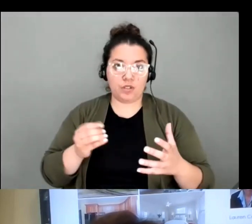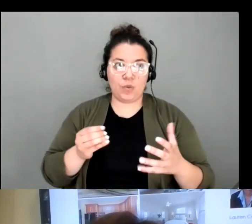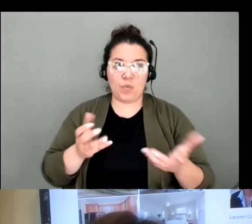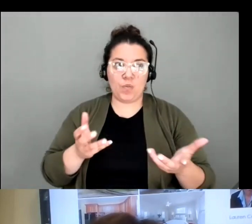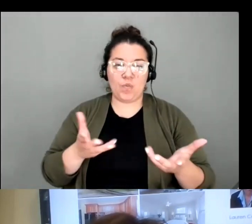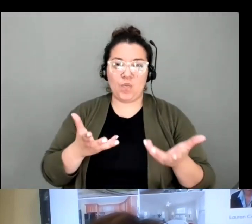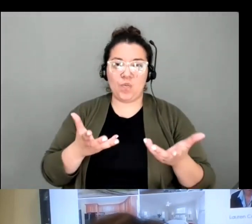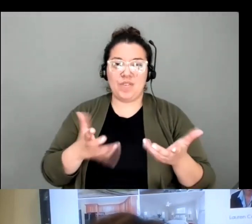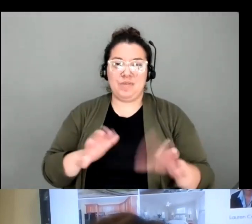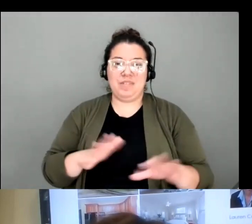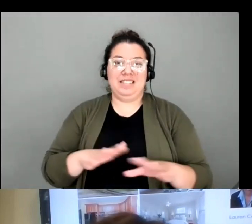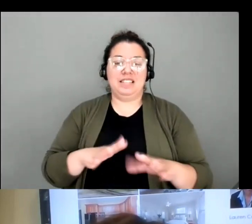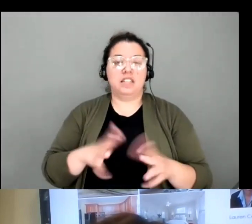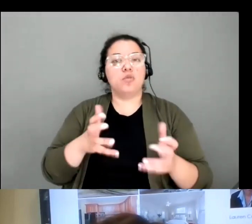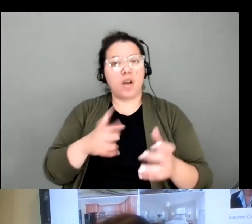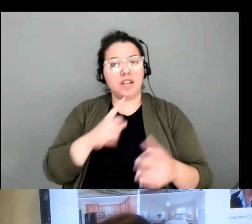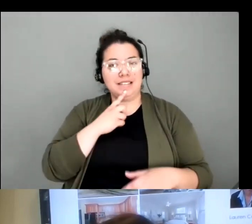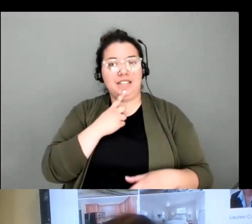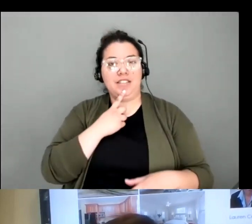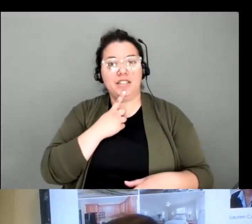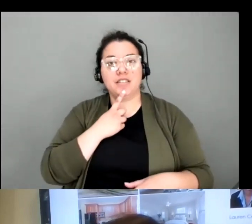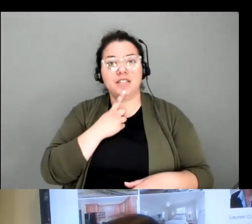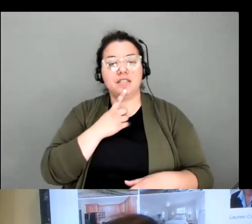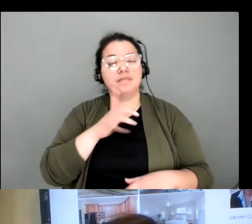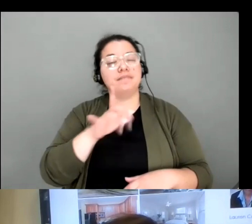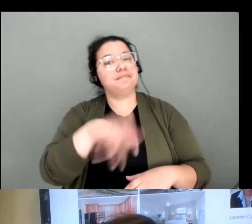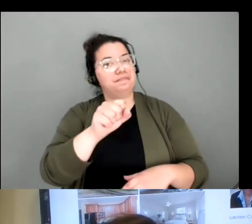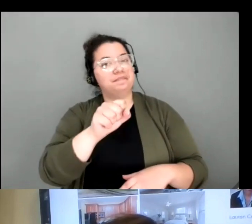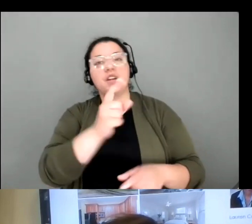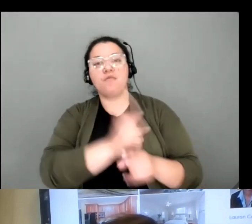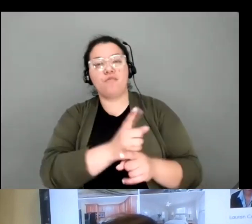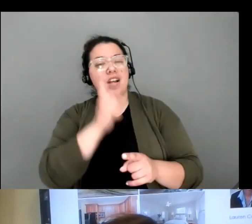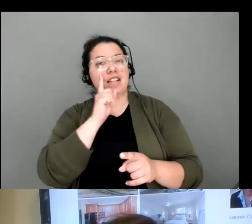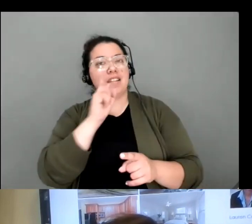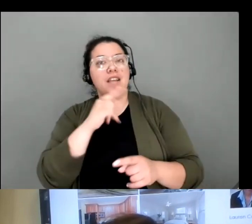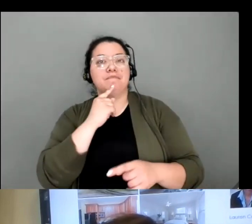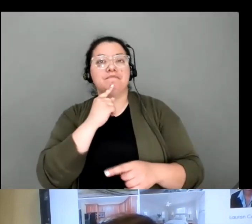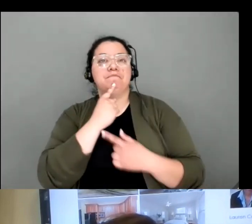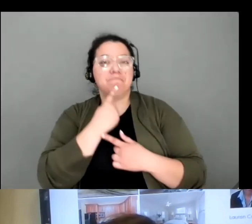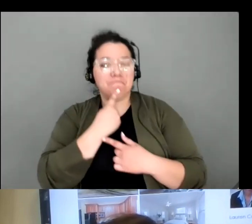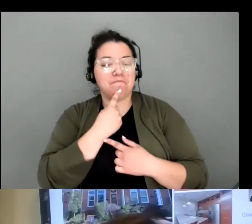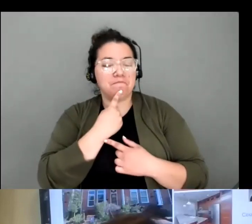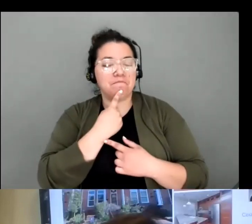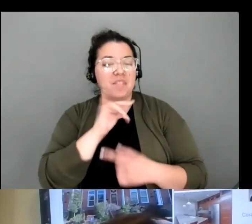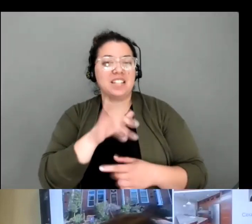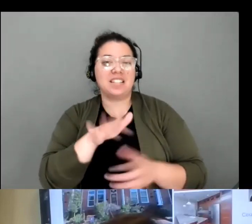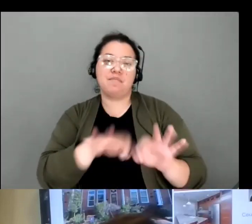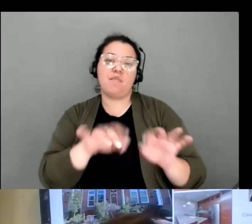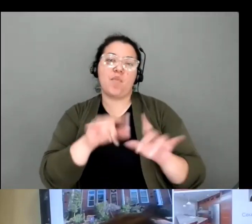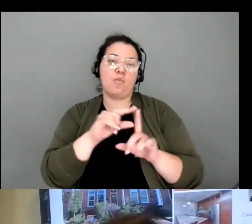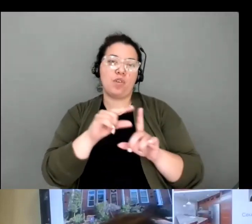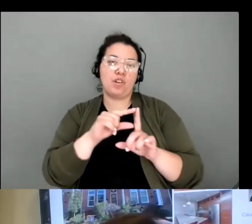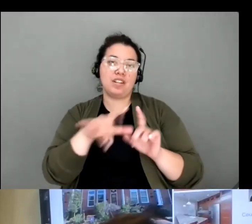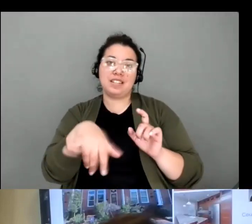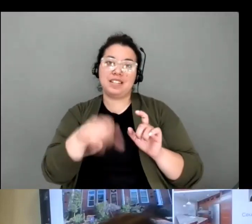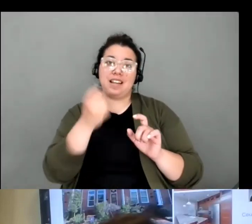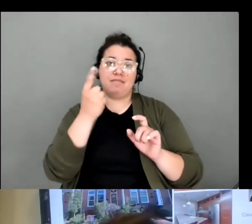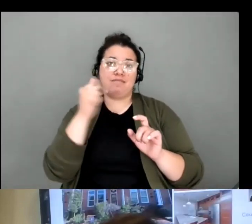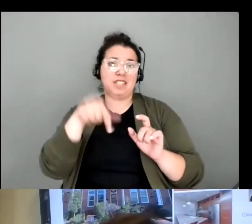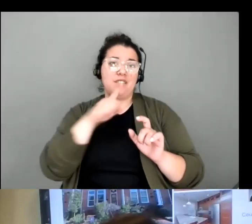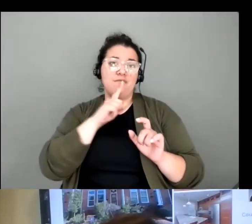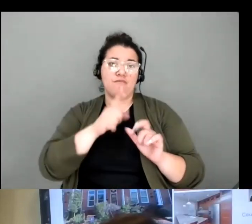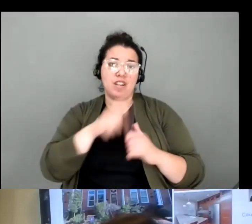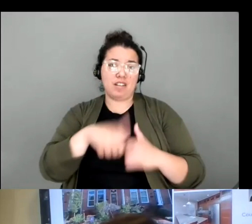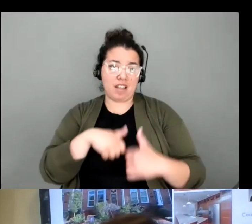you want to make sure they take you seriously. That's right. I think that's the biggest thing. And I like that word seriously, because this is real life. And as Colby said,